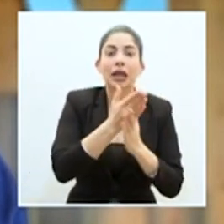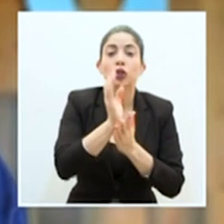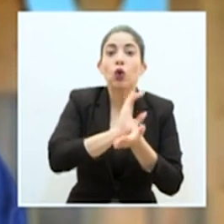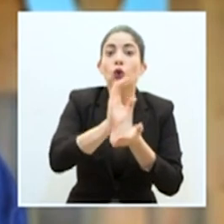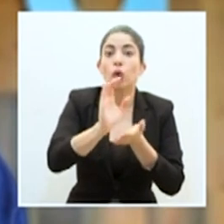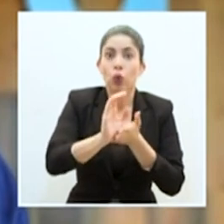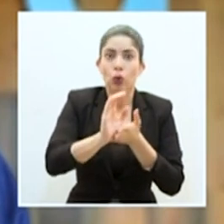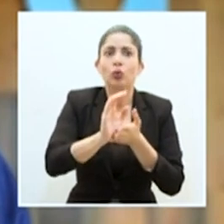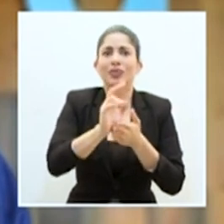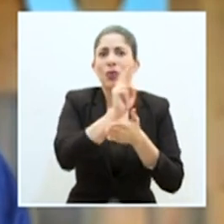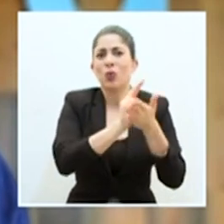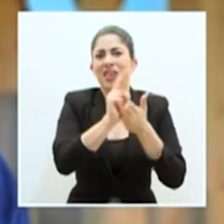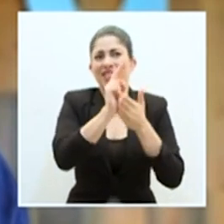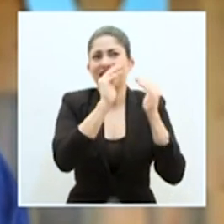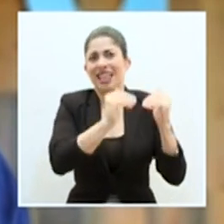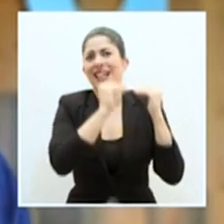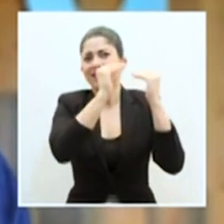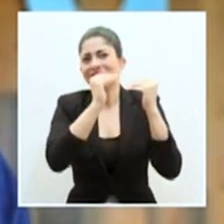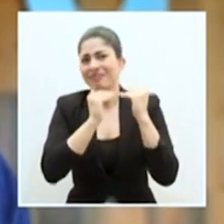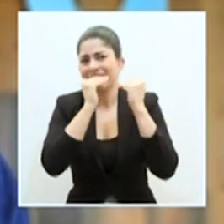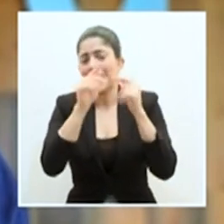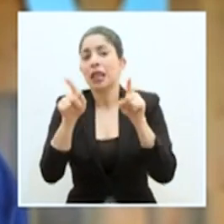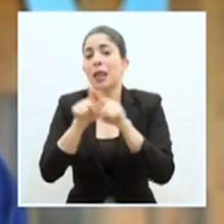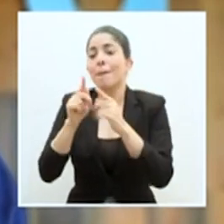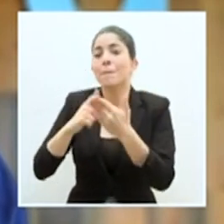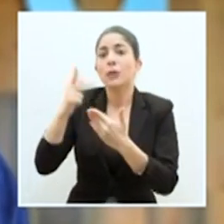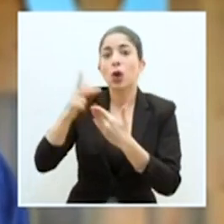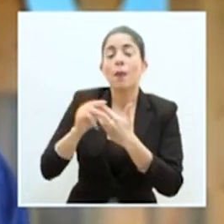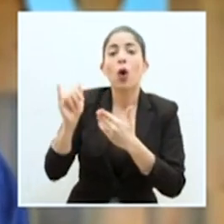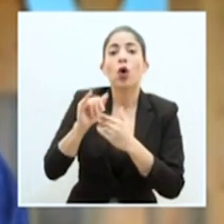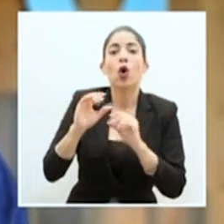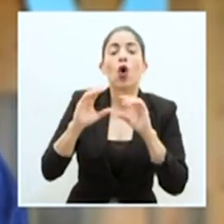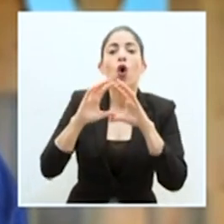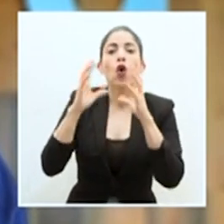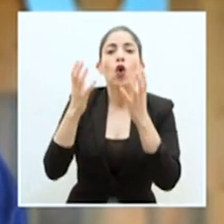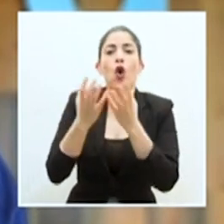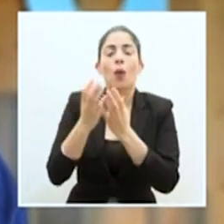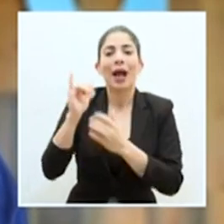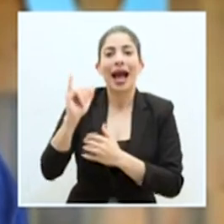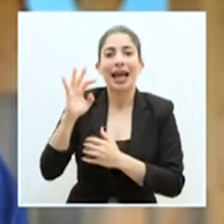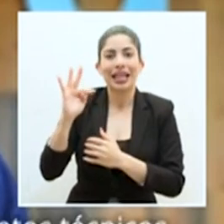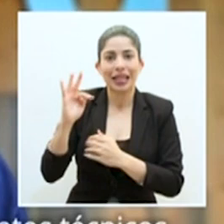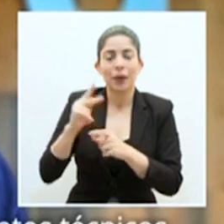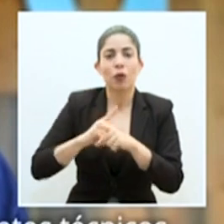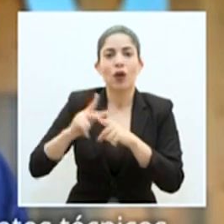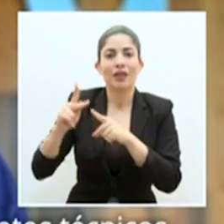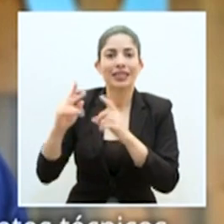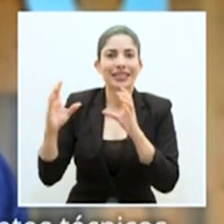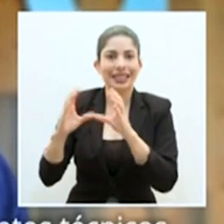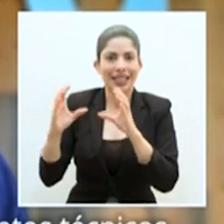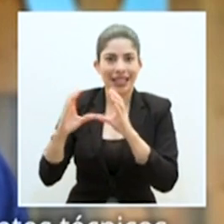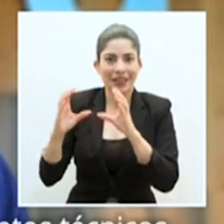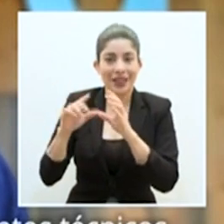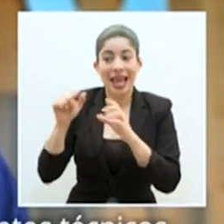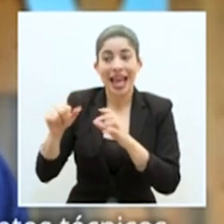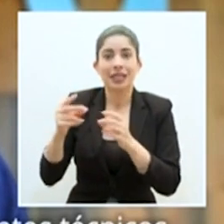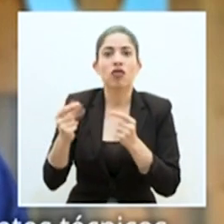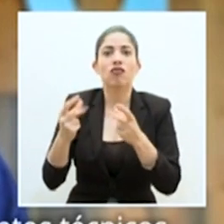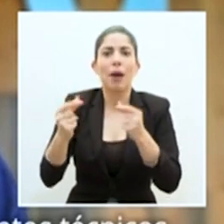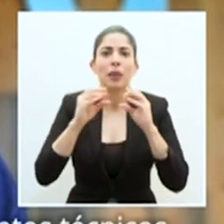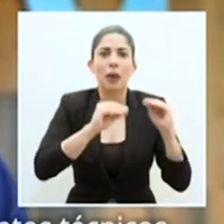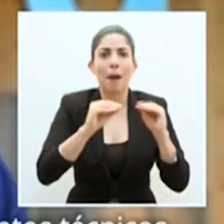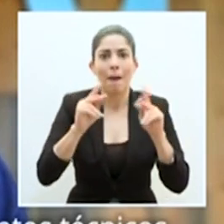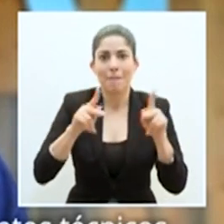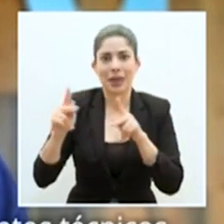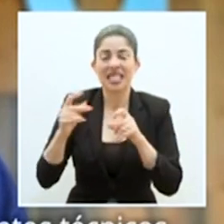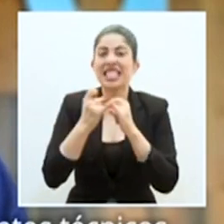world's top universities, as well as programs like the Google IT Support Professional Certificate, which quickly prepares people with no